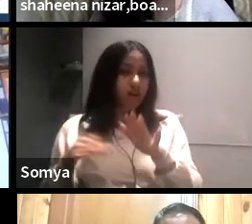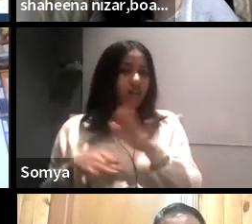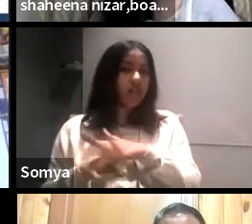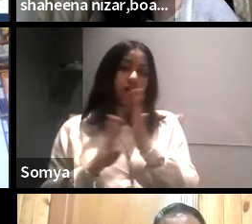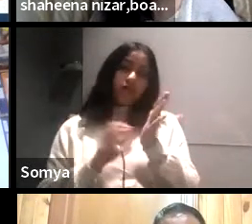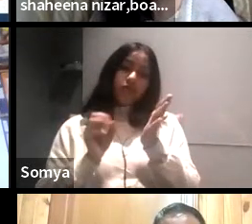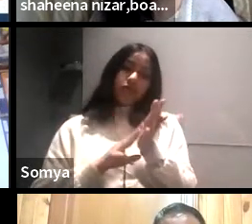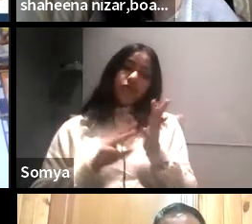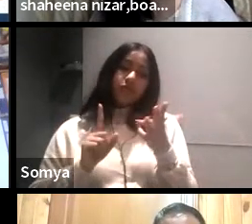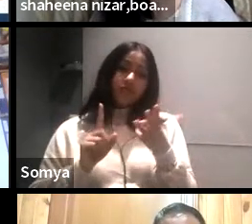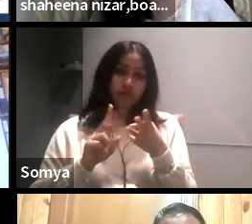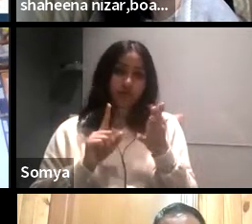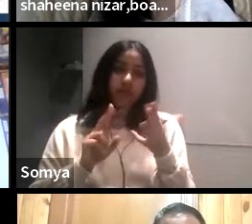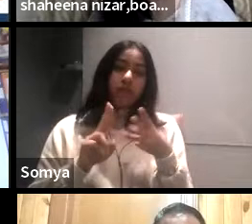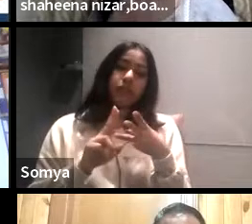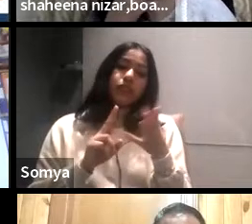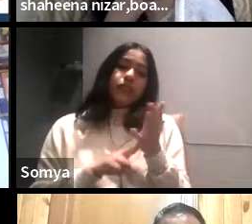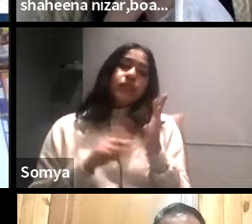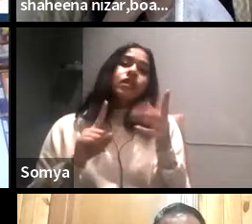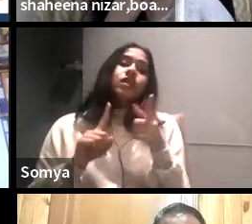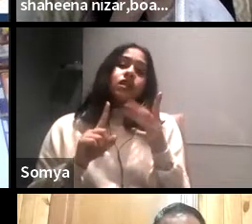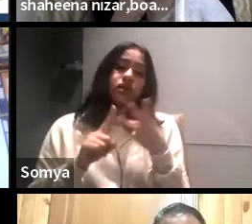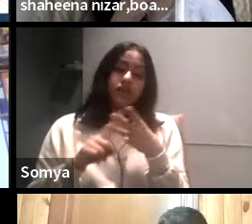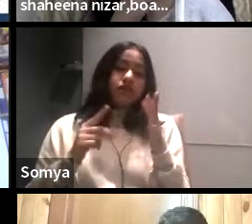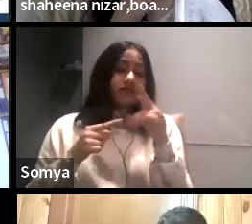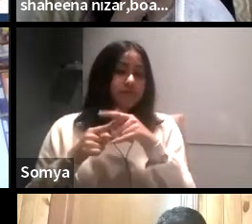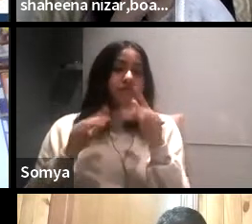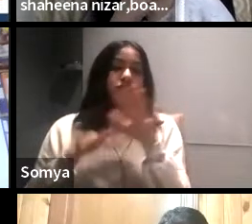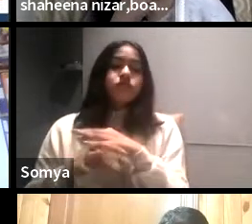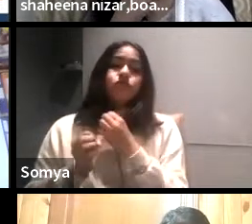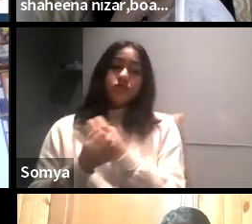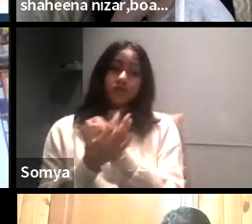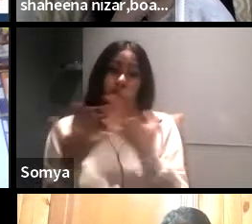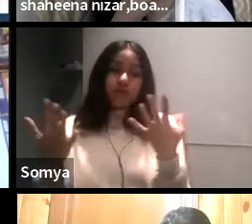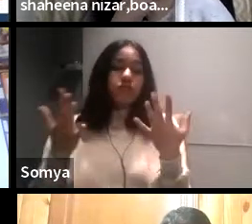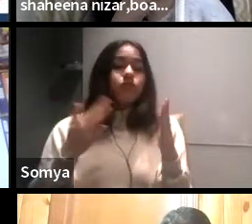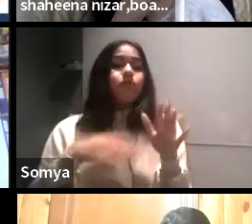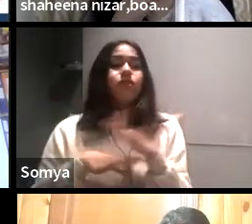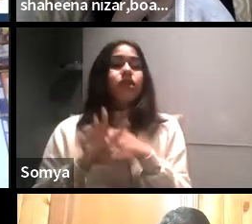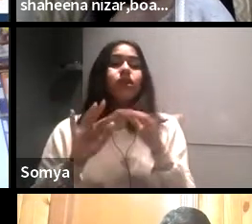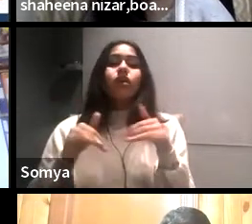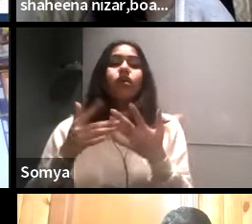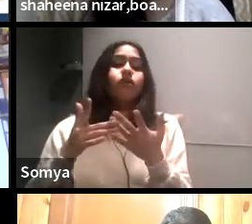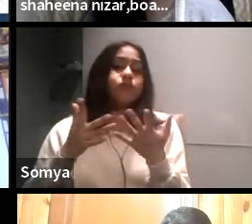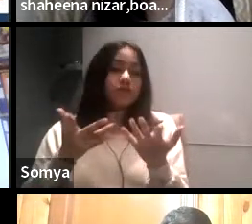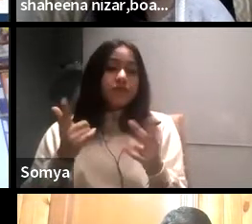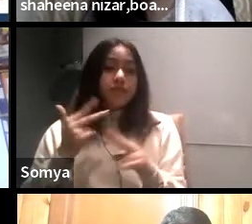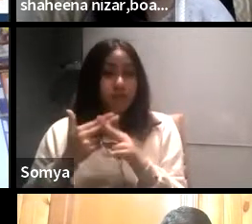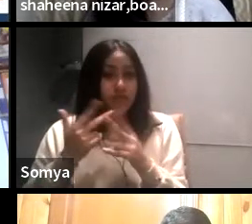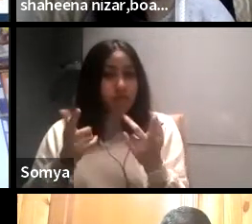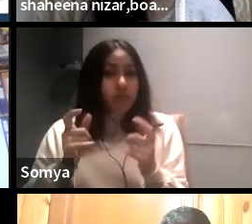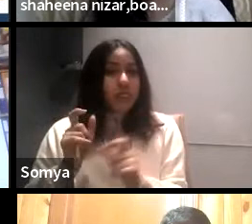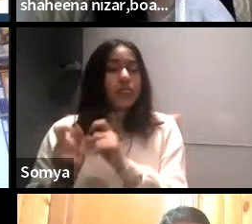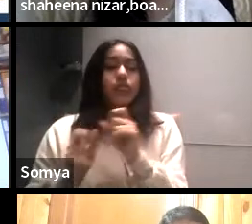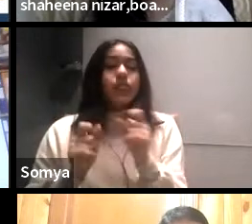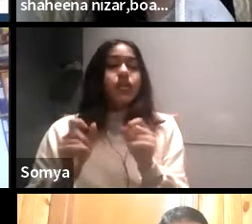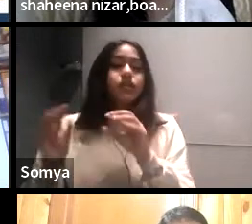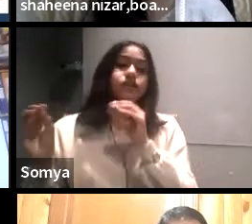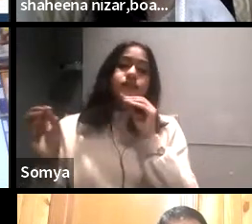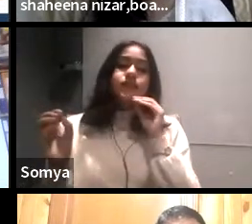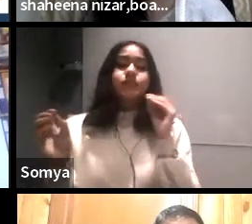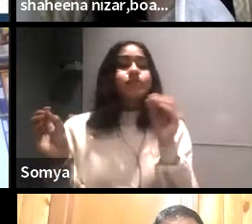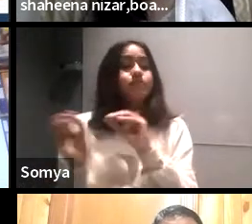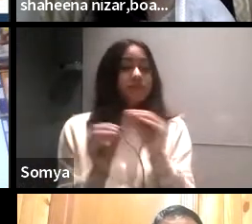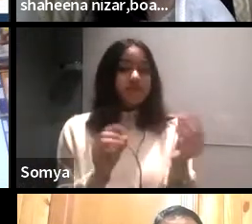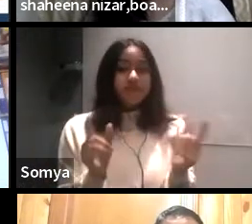new Omicron variant, so people are being advised to work from home again, but at the moment there's not been any furlough